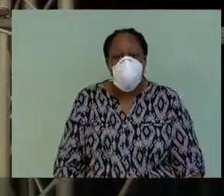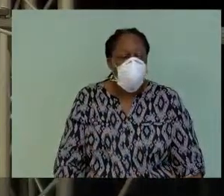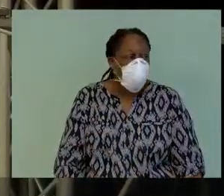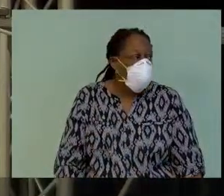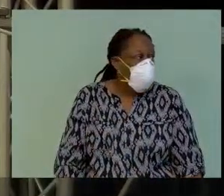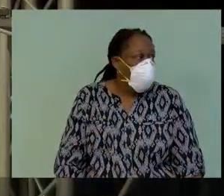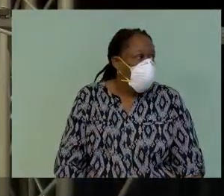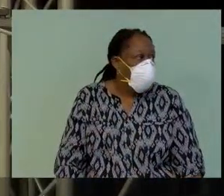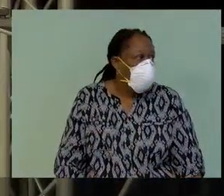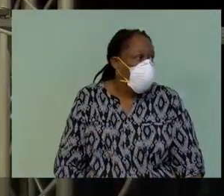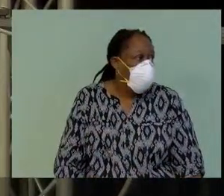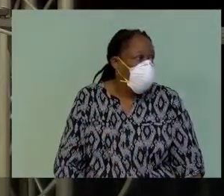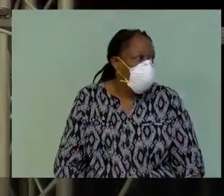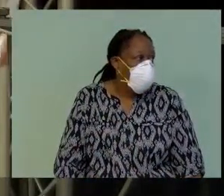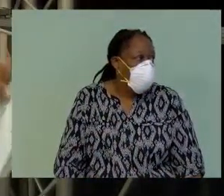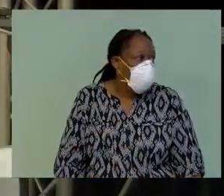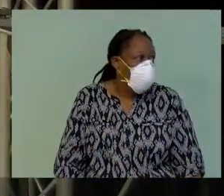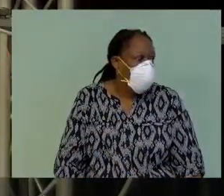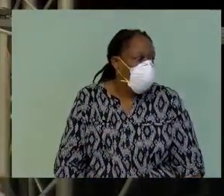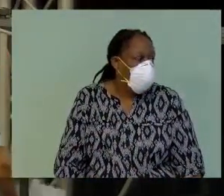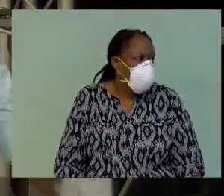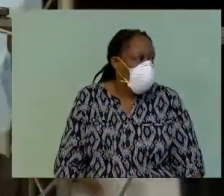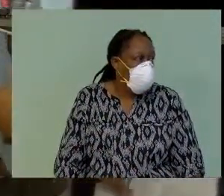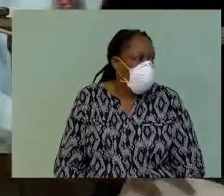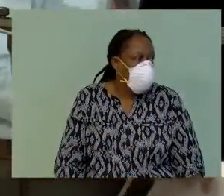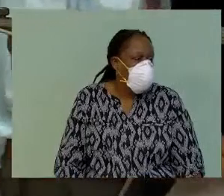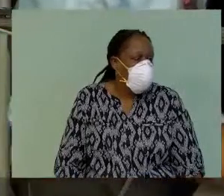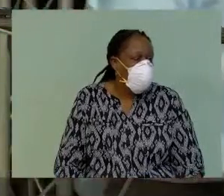ask Leslie to read it for me. Thank you.